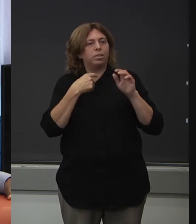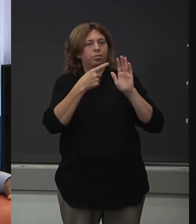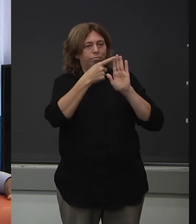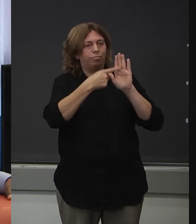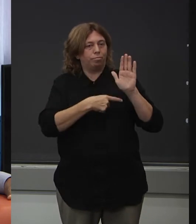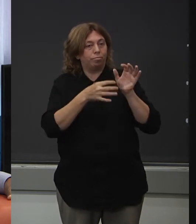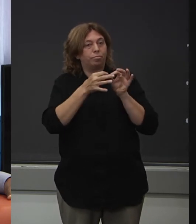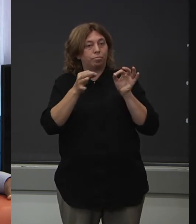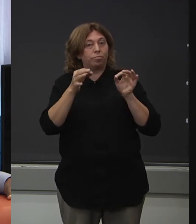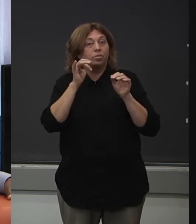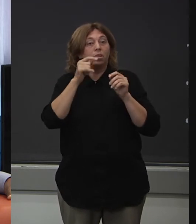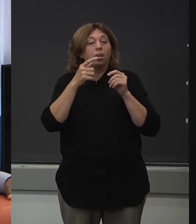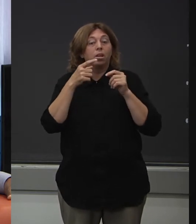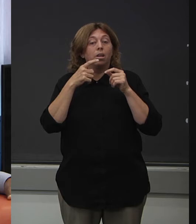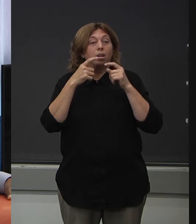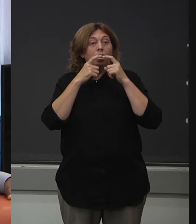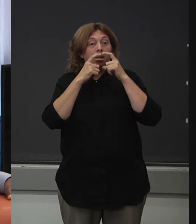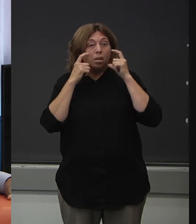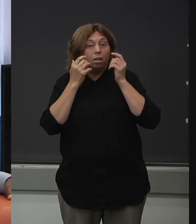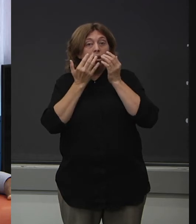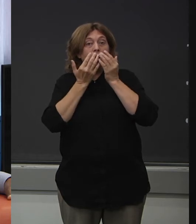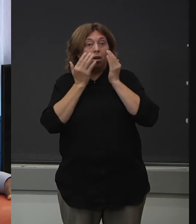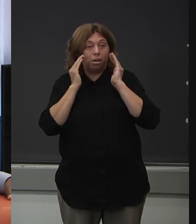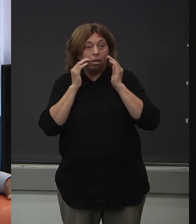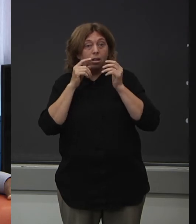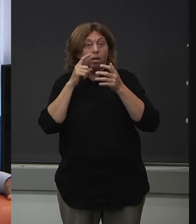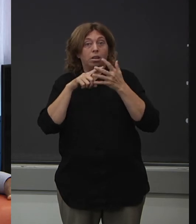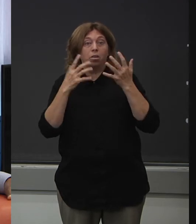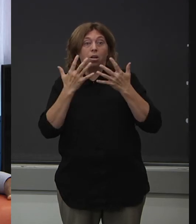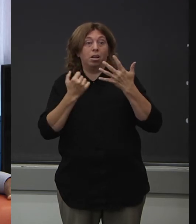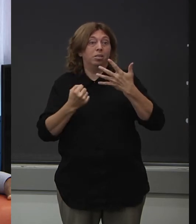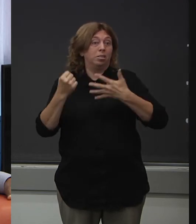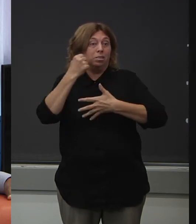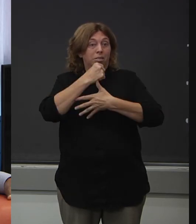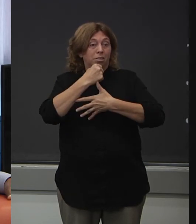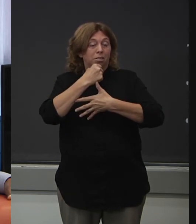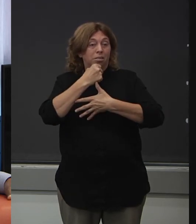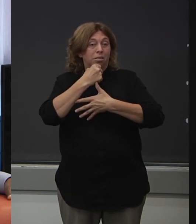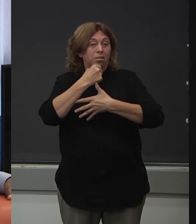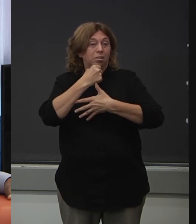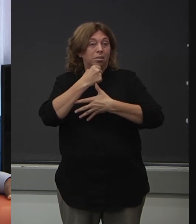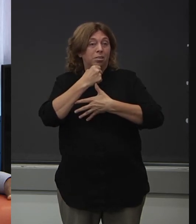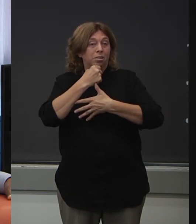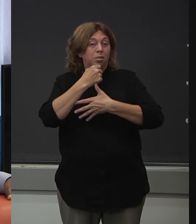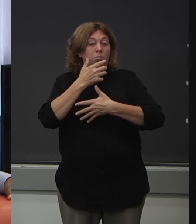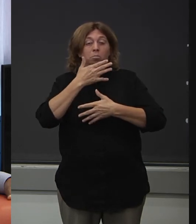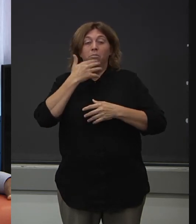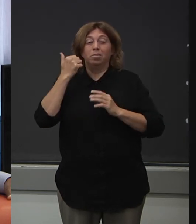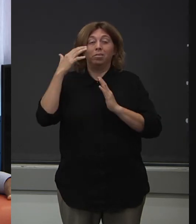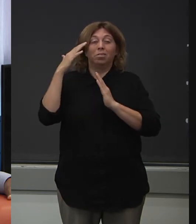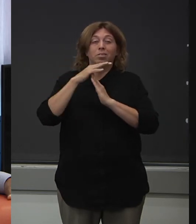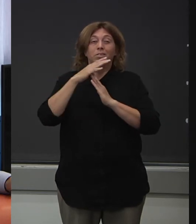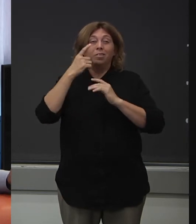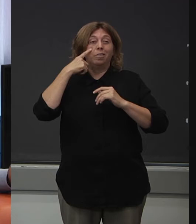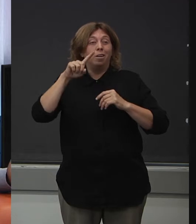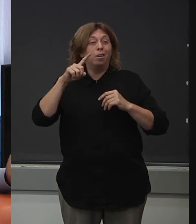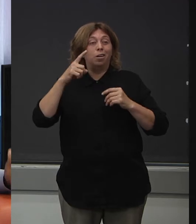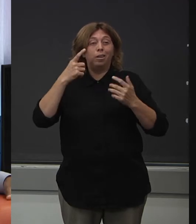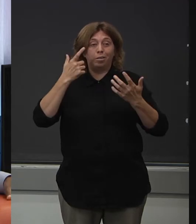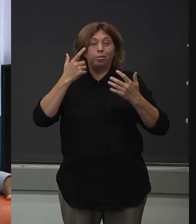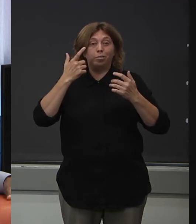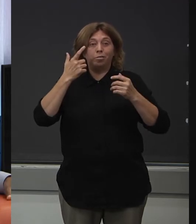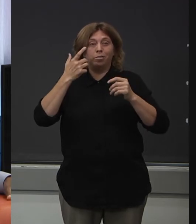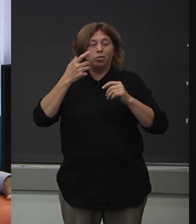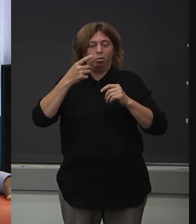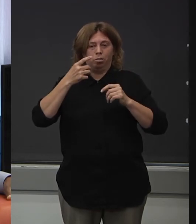main primary source of source control, and while